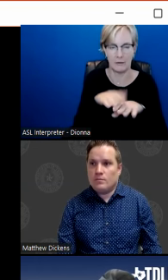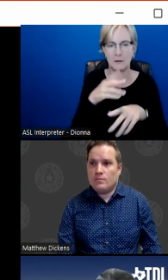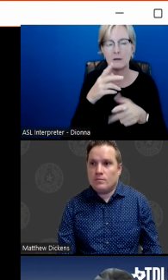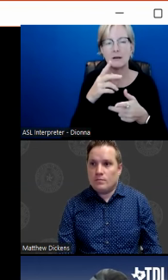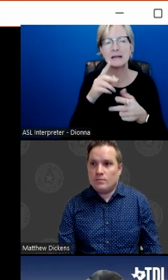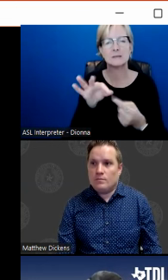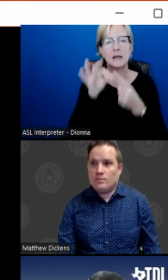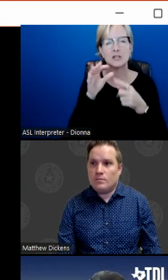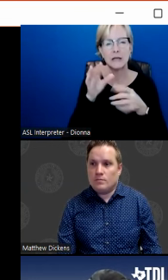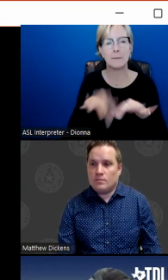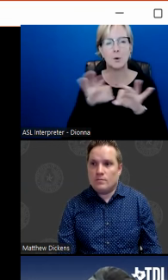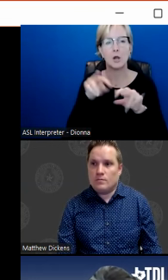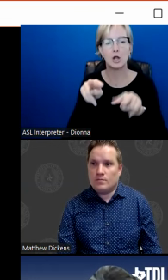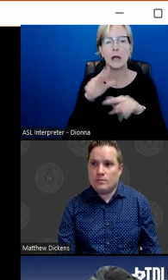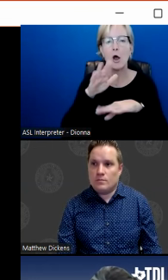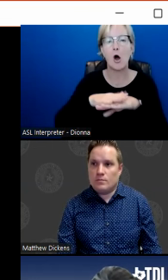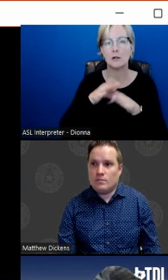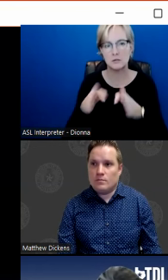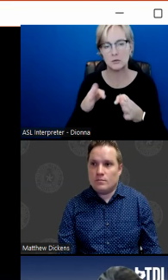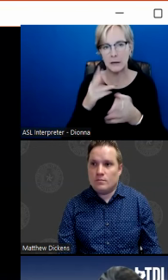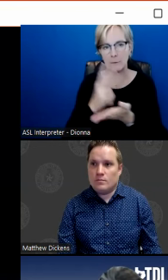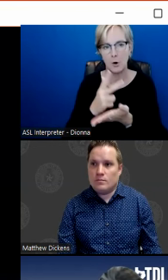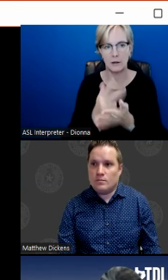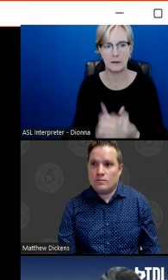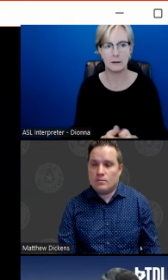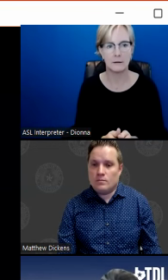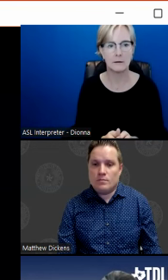important when you're looking at on-street parking.